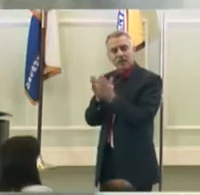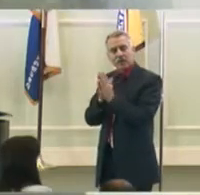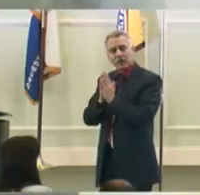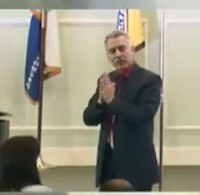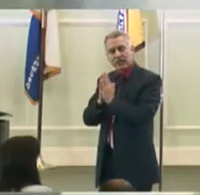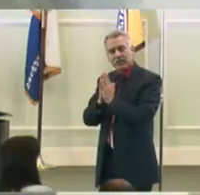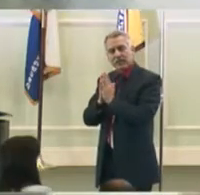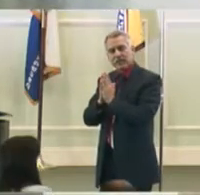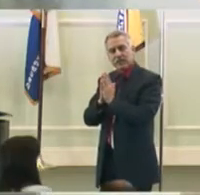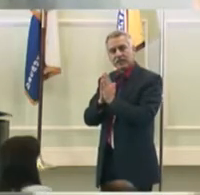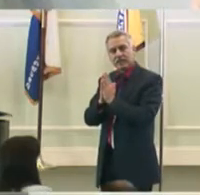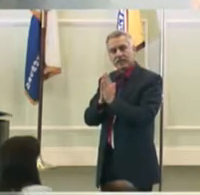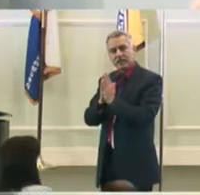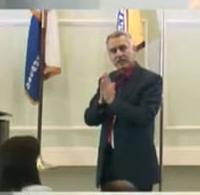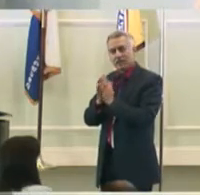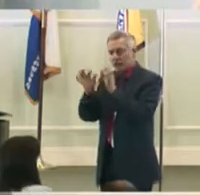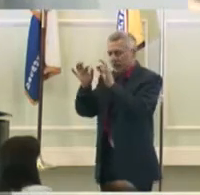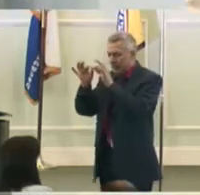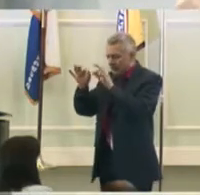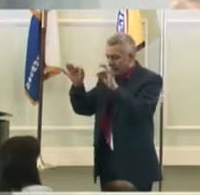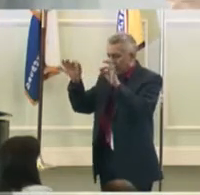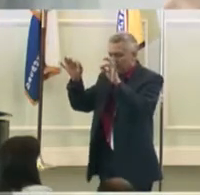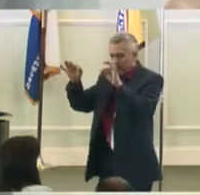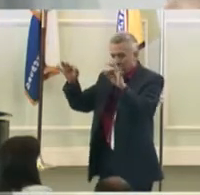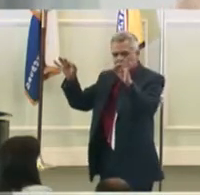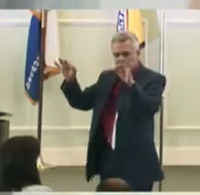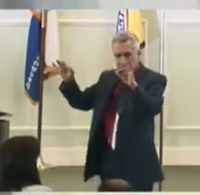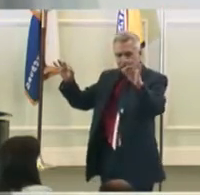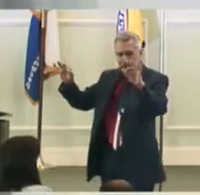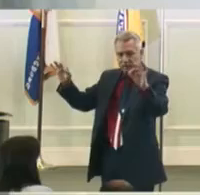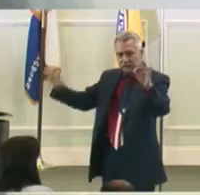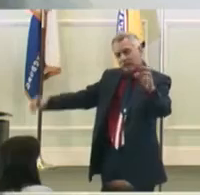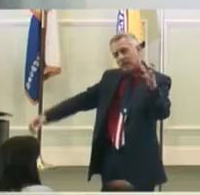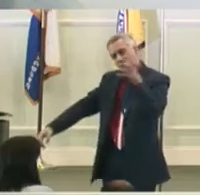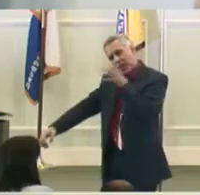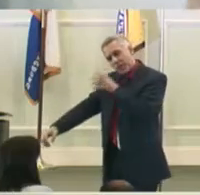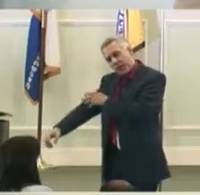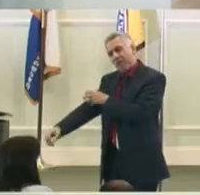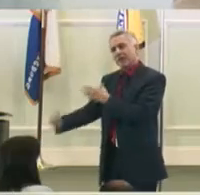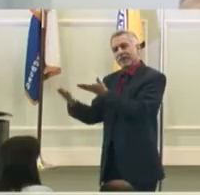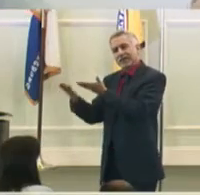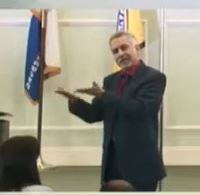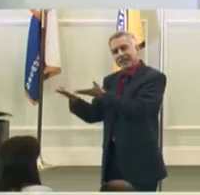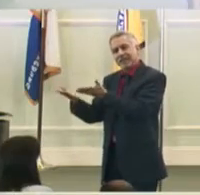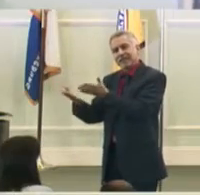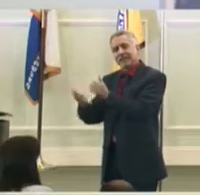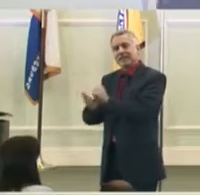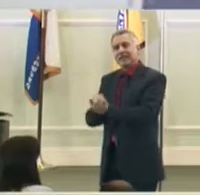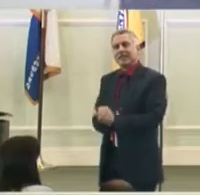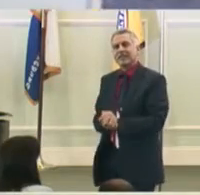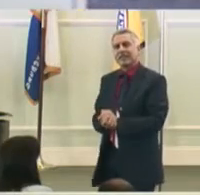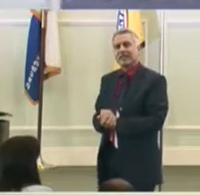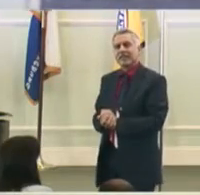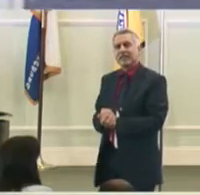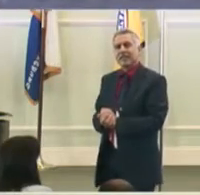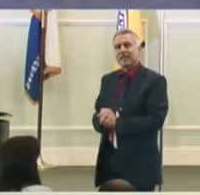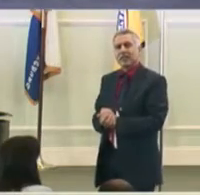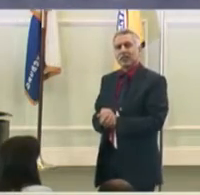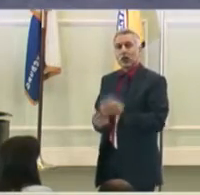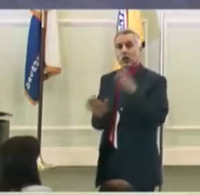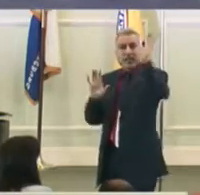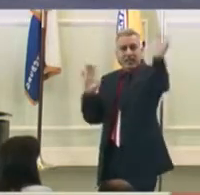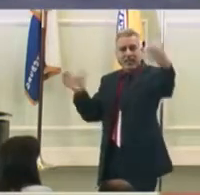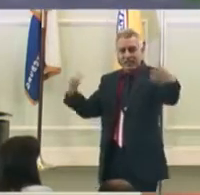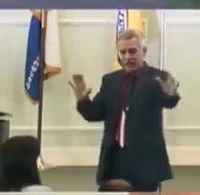and it's very structured, and it's very powerful. Then on the heels of that, he begins to unpack a very powerful object